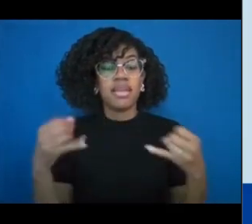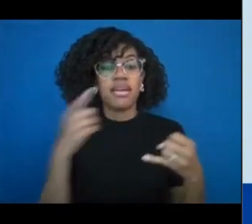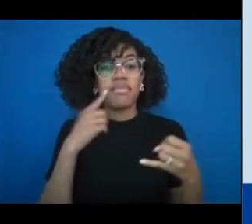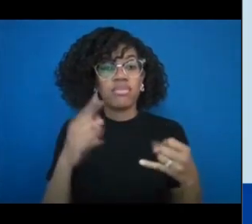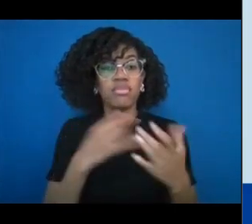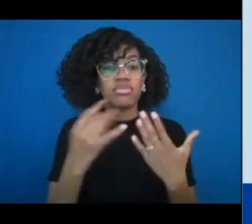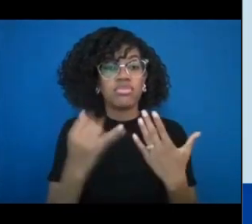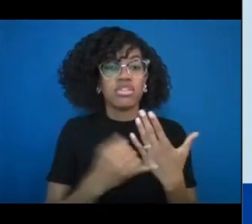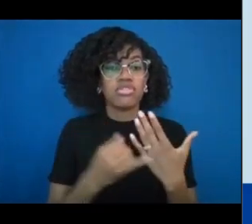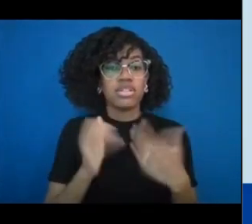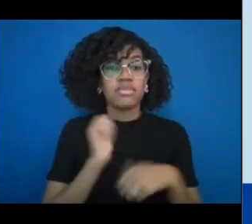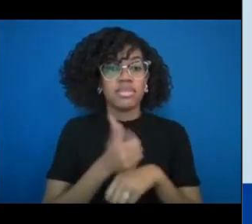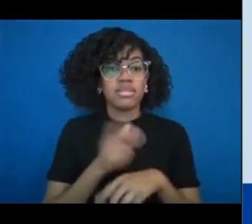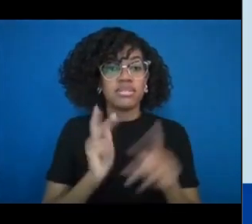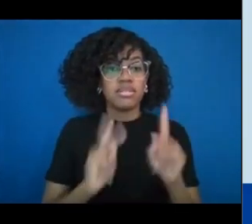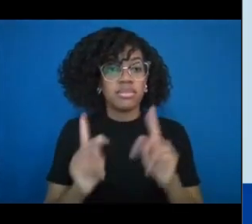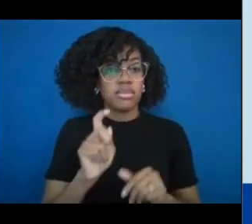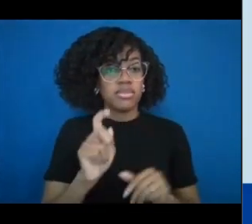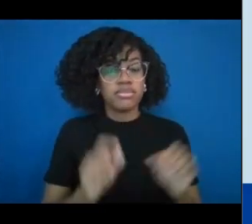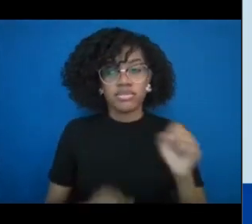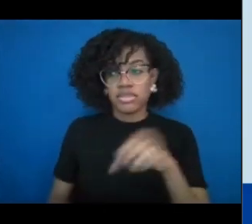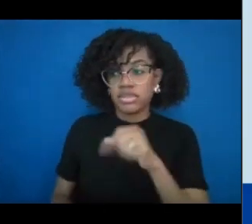folks? Yes.